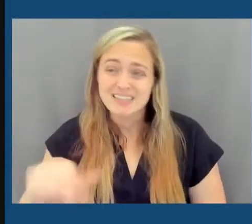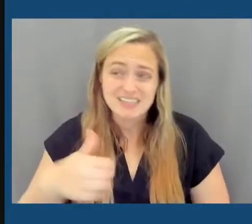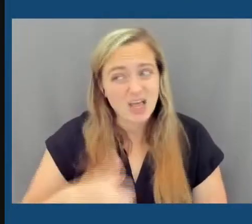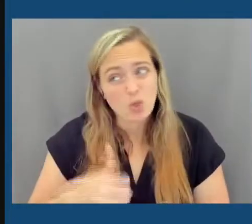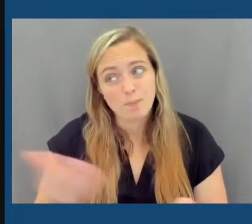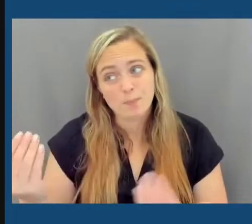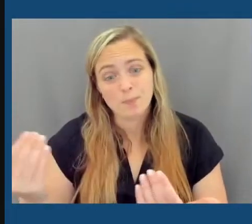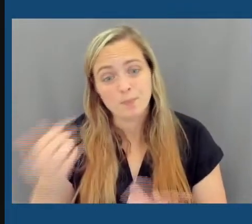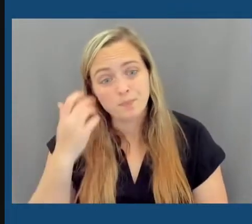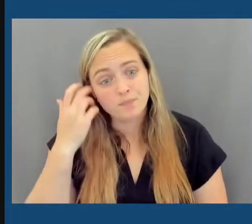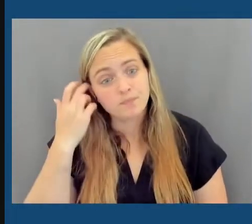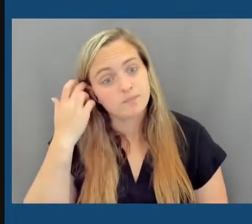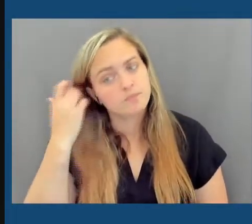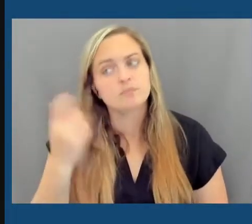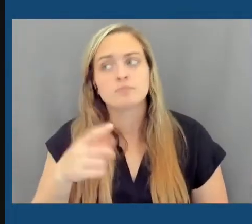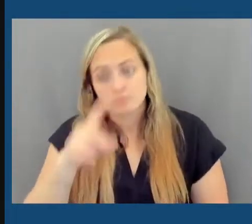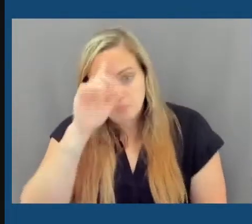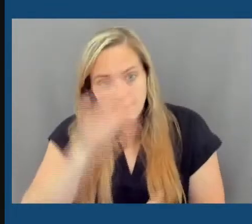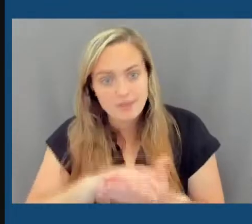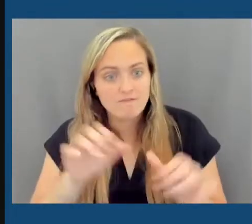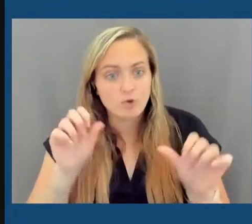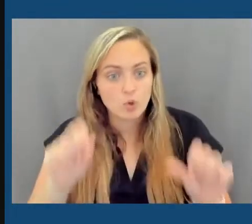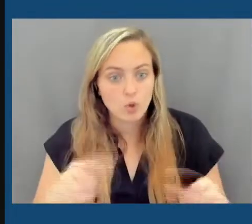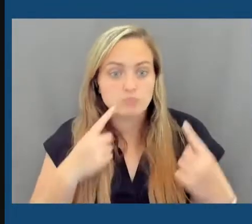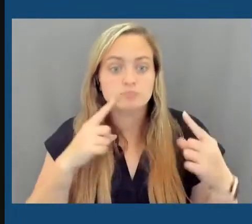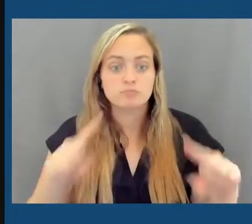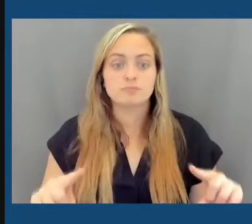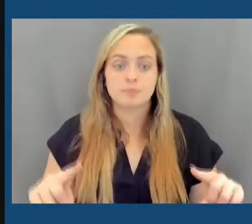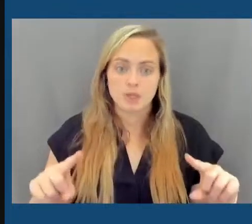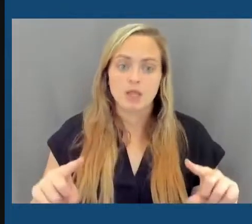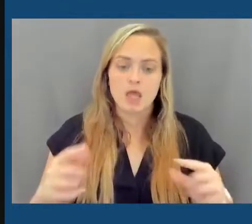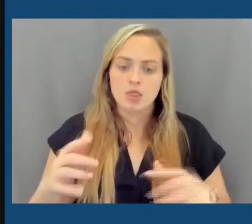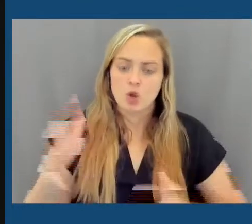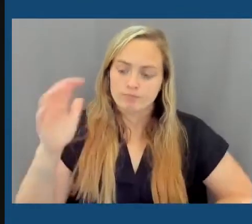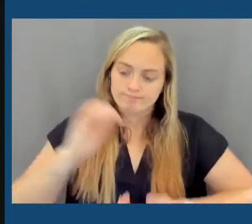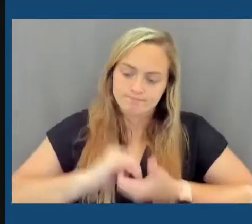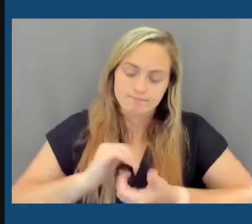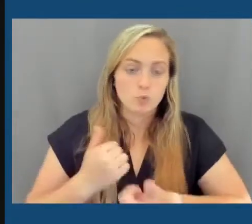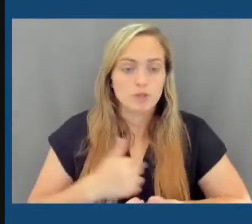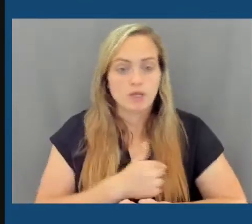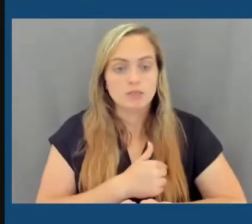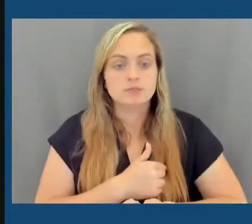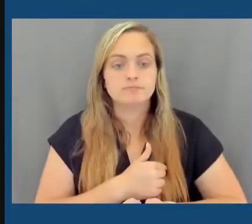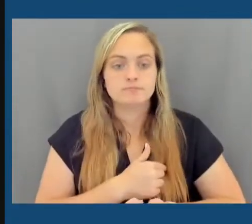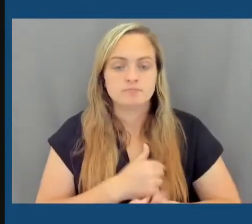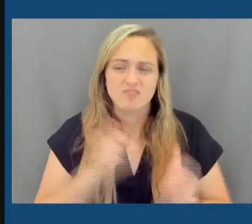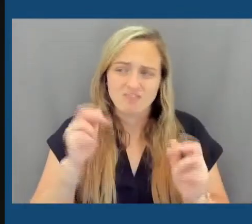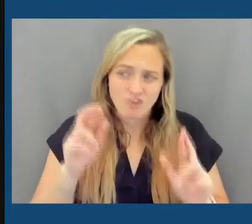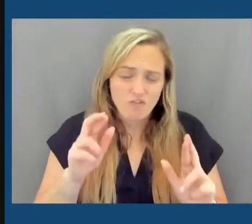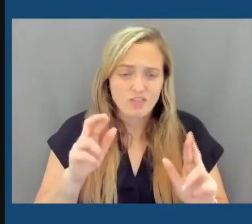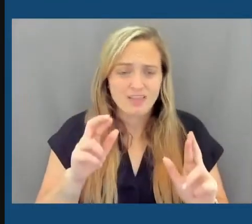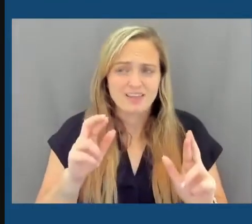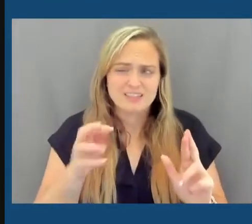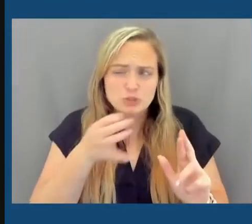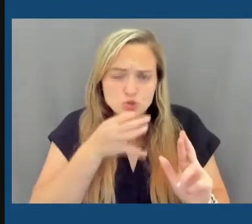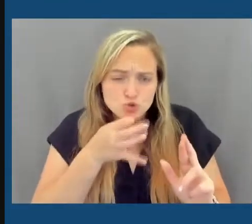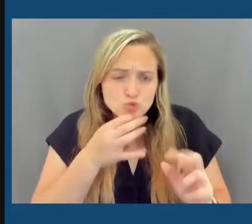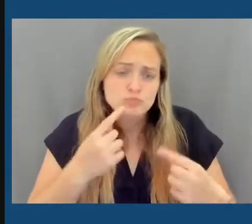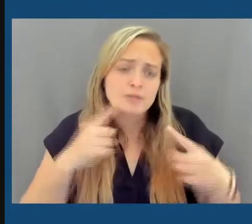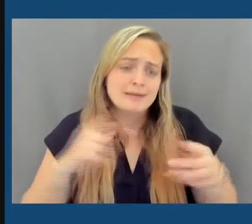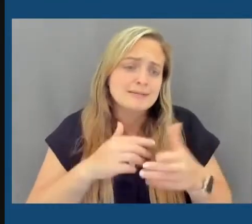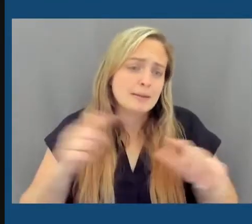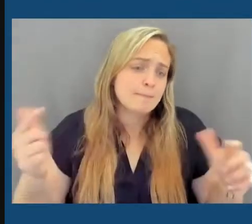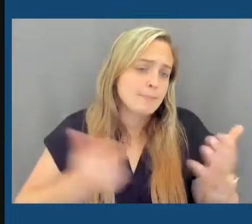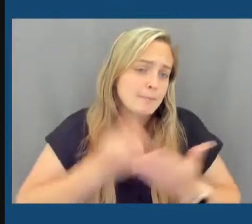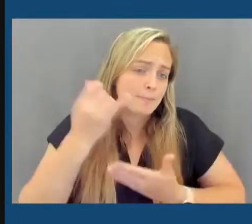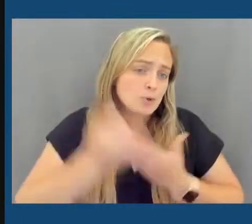part. We had faith that they could deliver that, and they are working hand in hand with us, and we hope that we can all be together not too long from now announcing the next big part of the